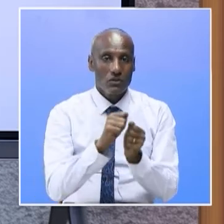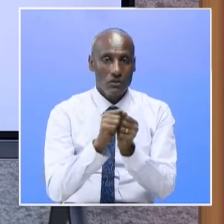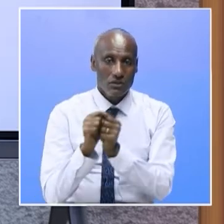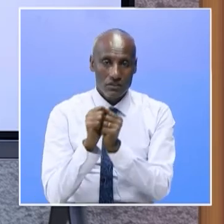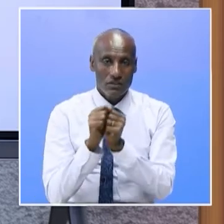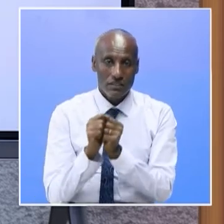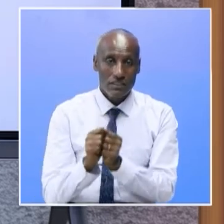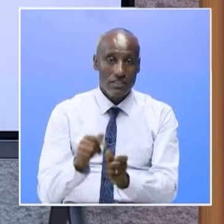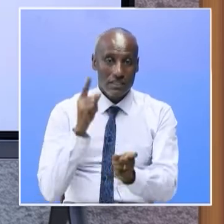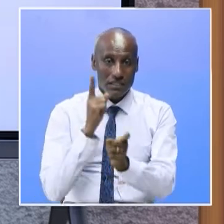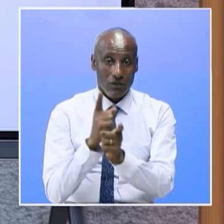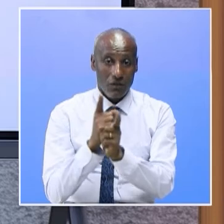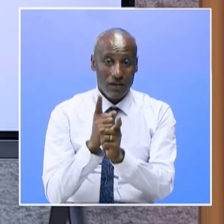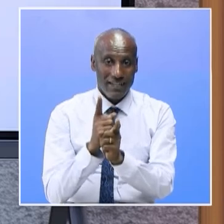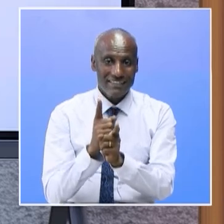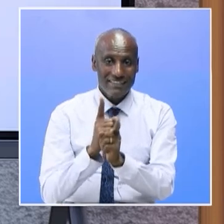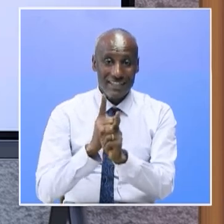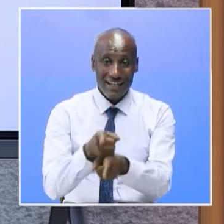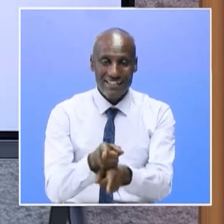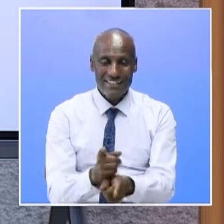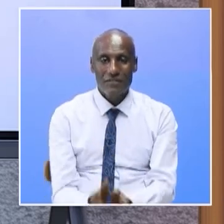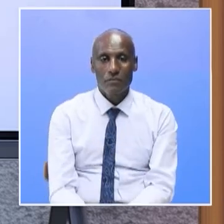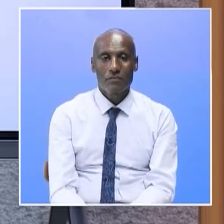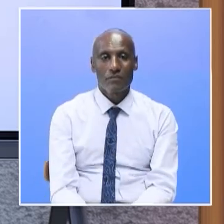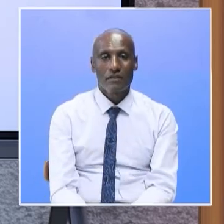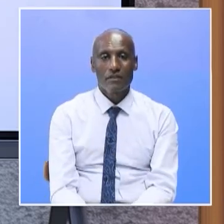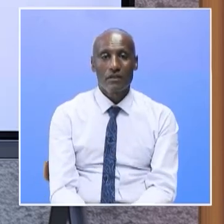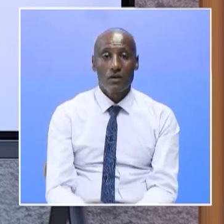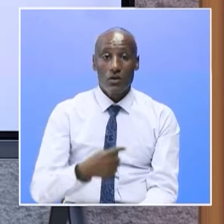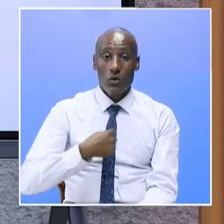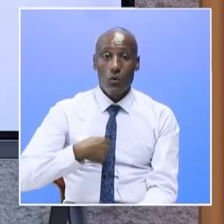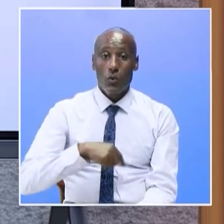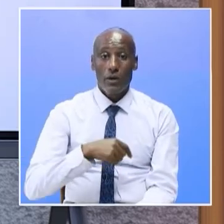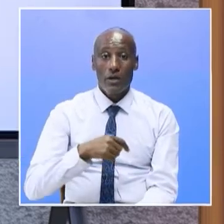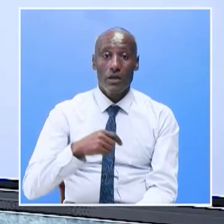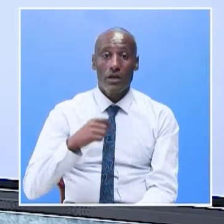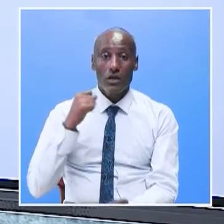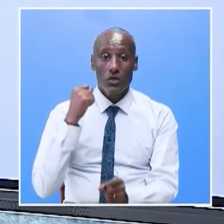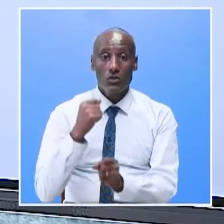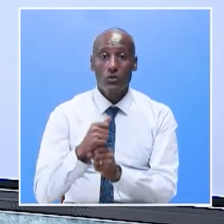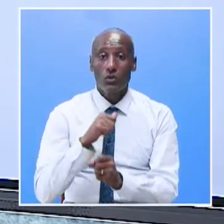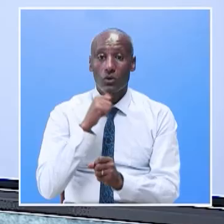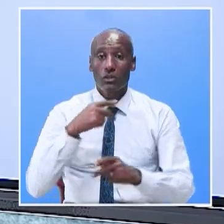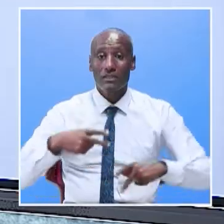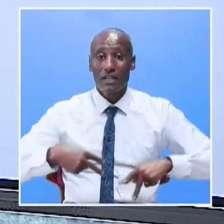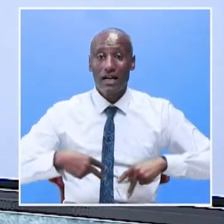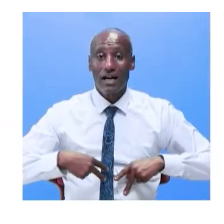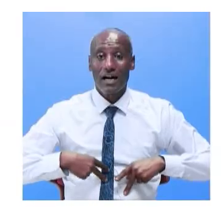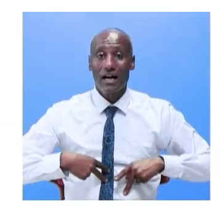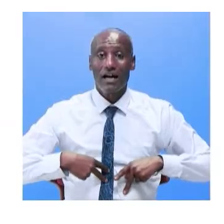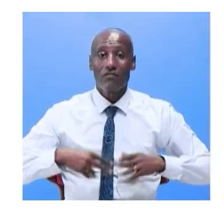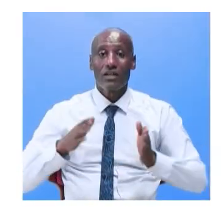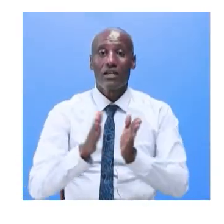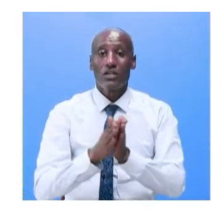the correct answers. Okay, here is, we don't have school blank Tuesday. Here is days of